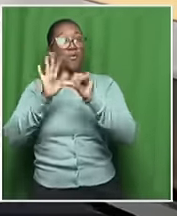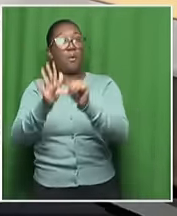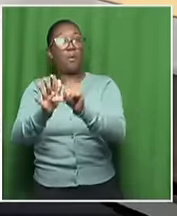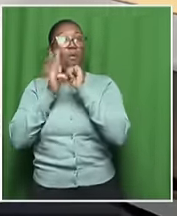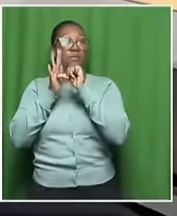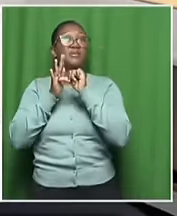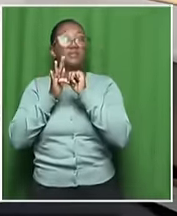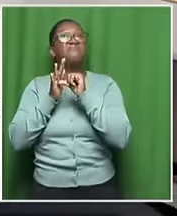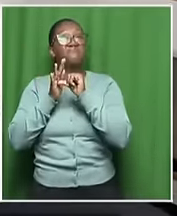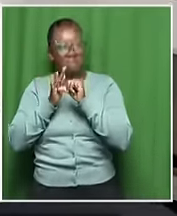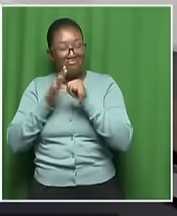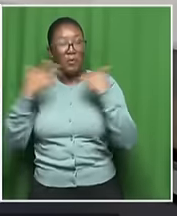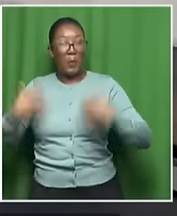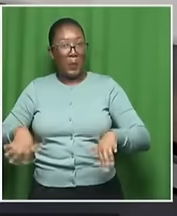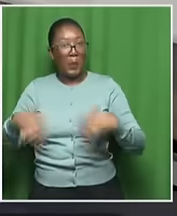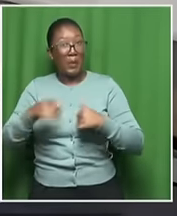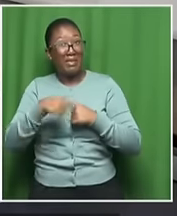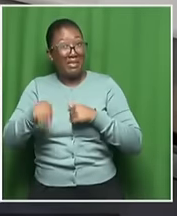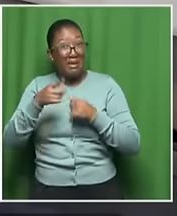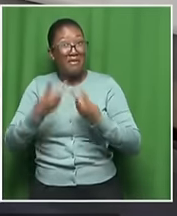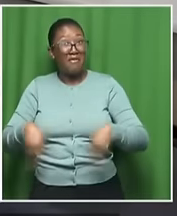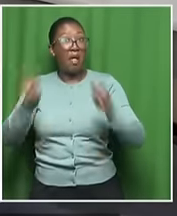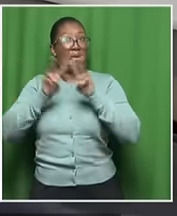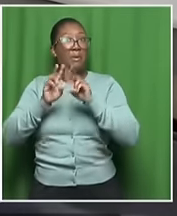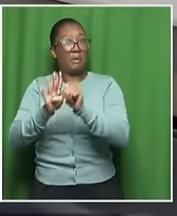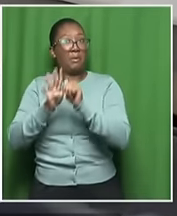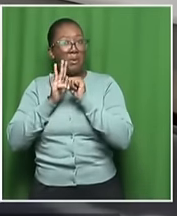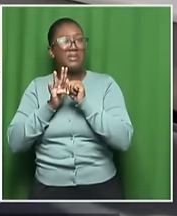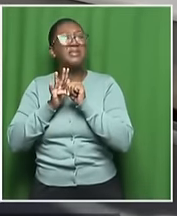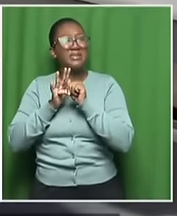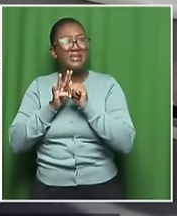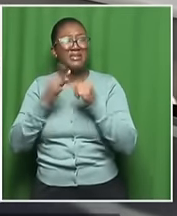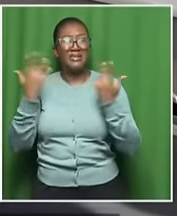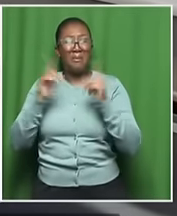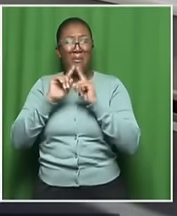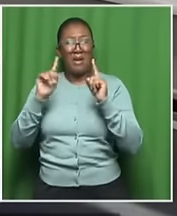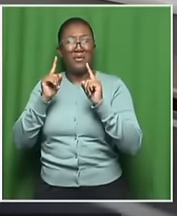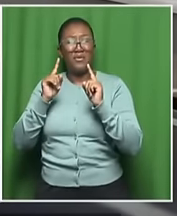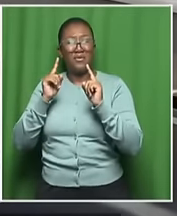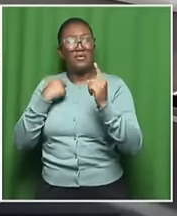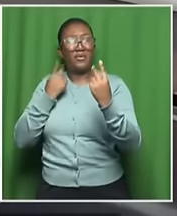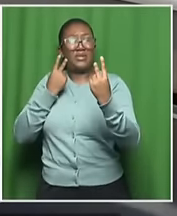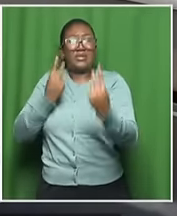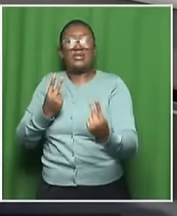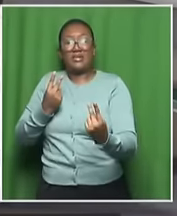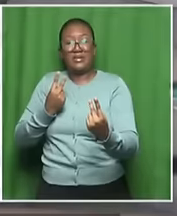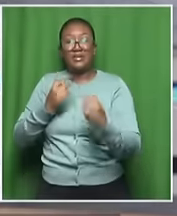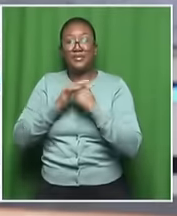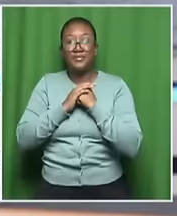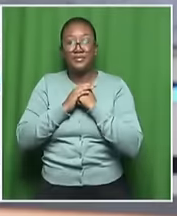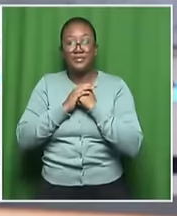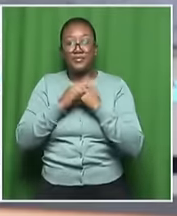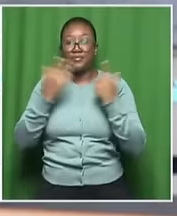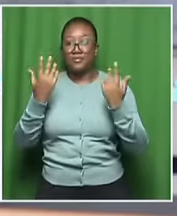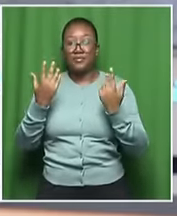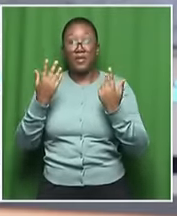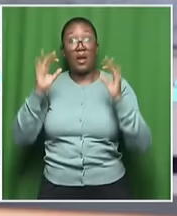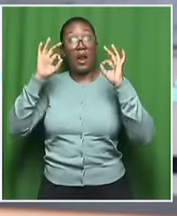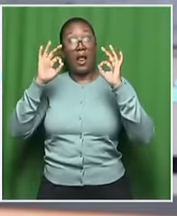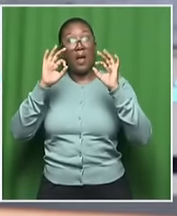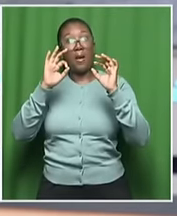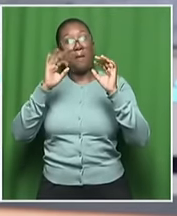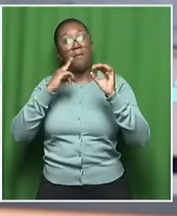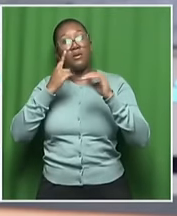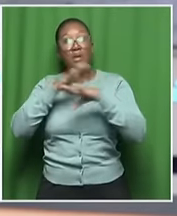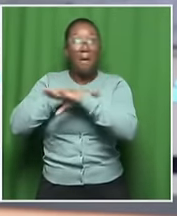society during your manifesto launch. And if we look at the most basic building block